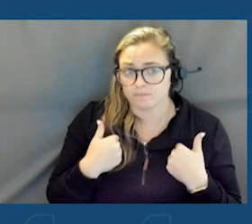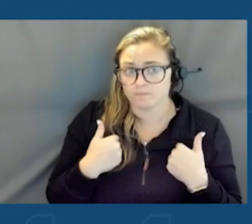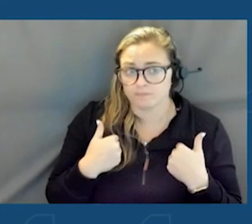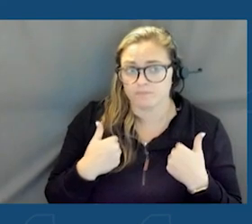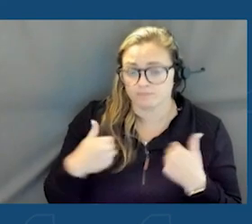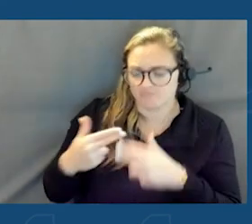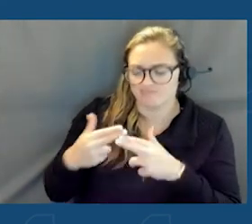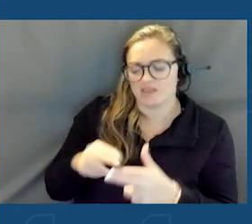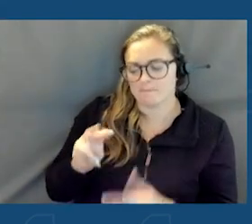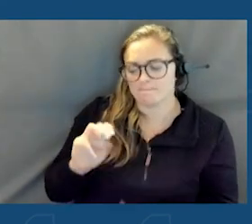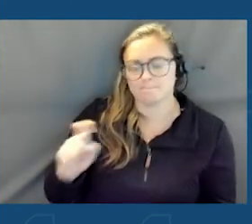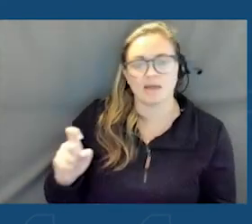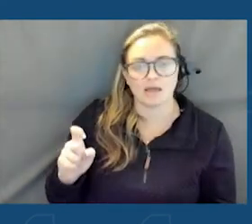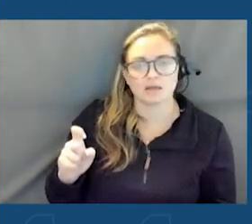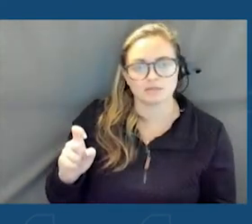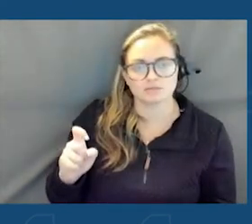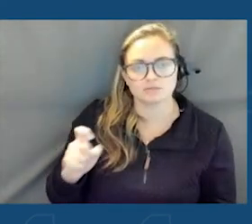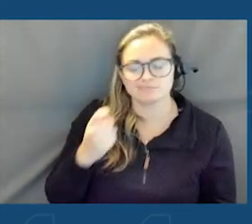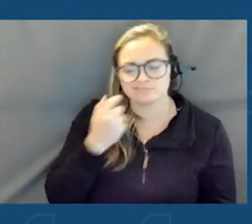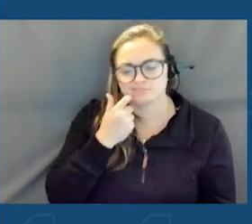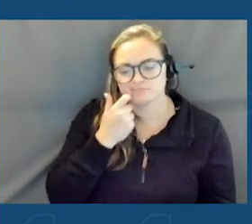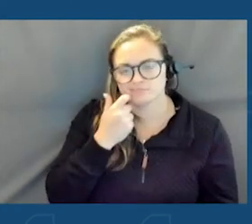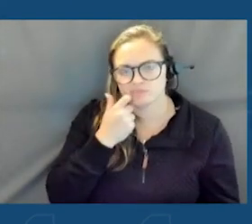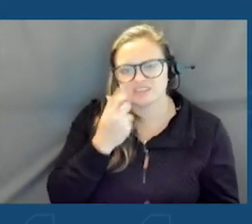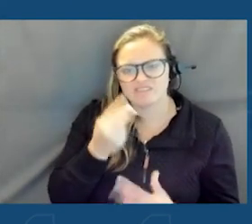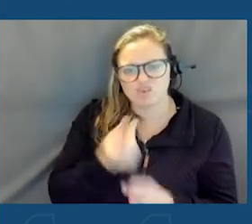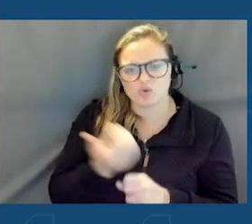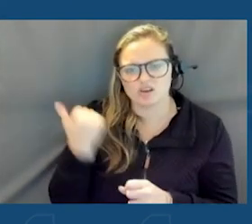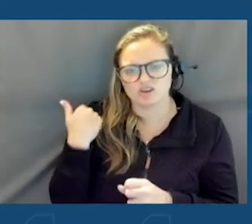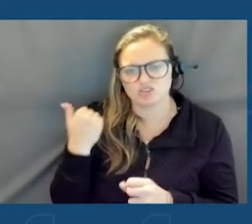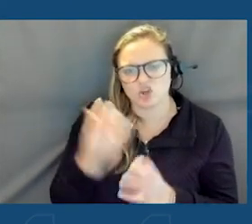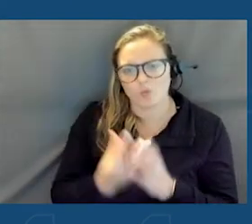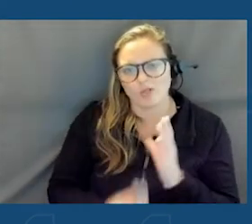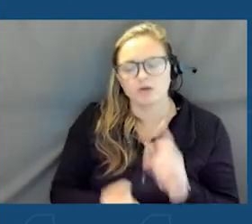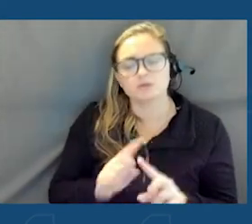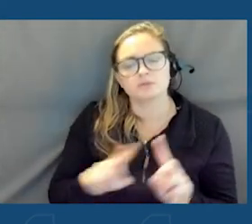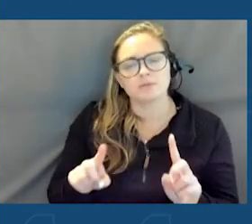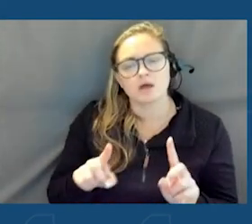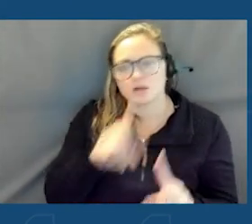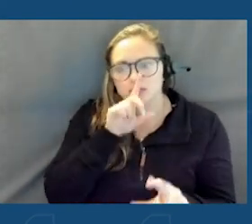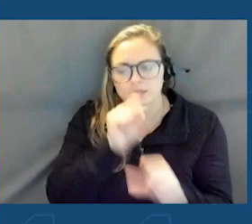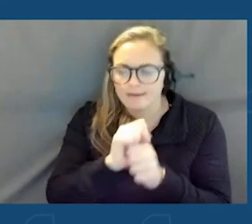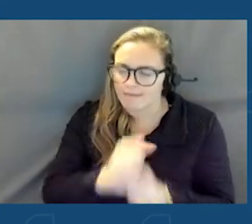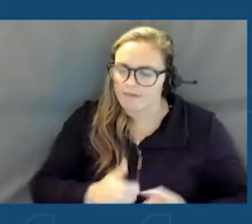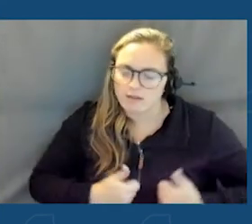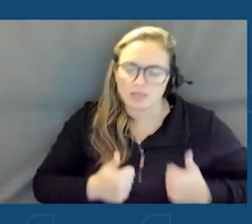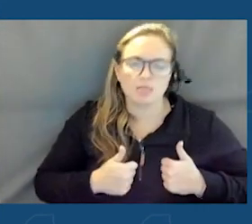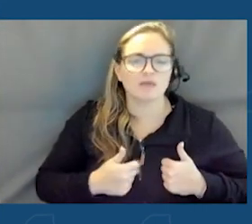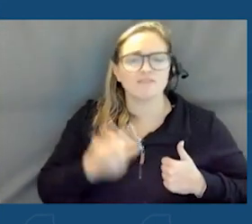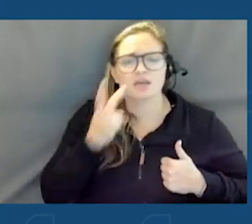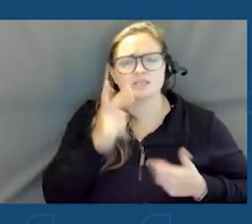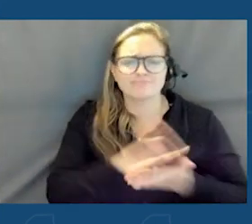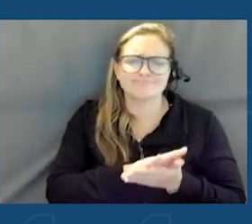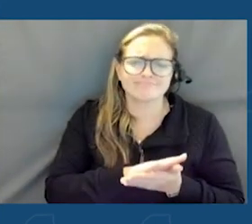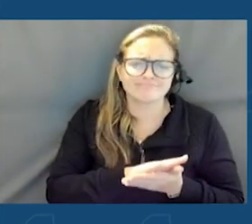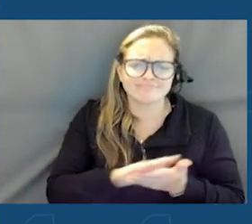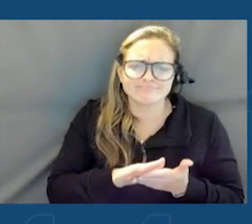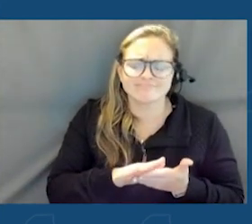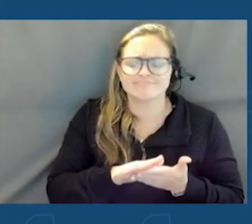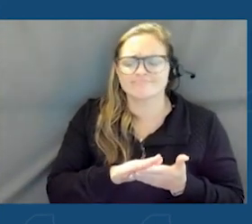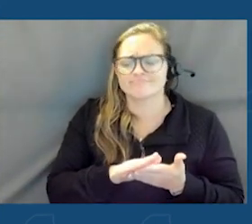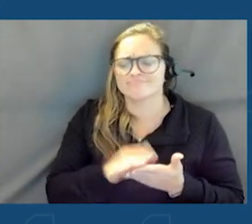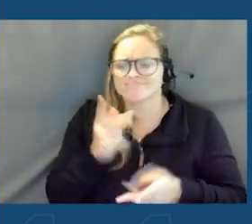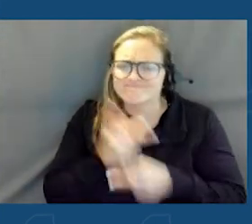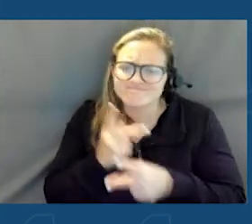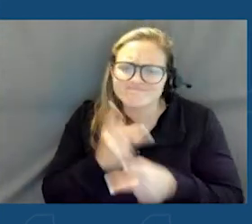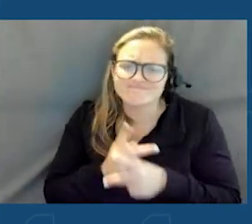we loved Max, just lost him a couple years ago. That's how she dedicated her life. And I could see in her a kindness and a sense at even a